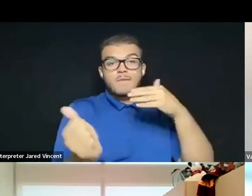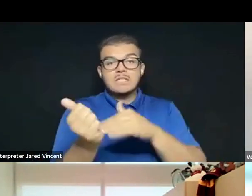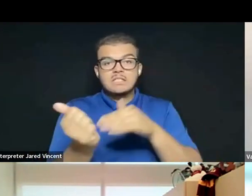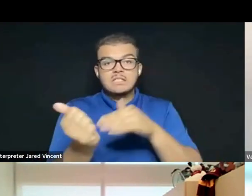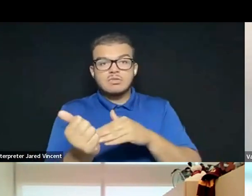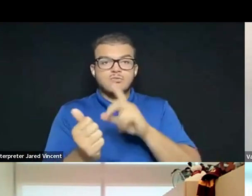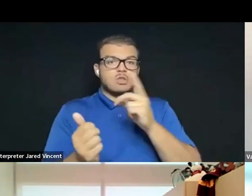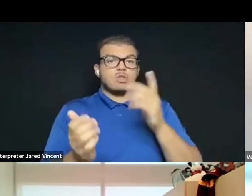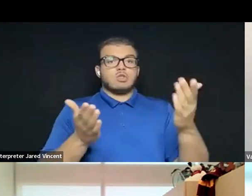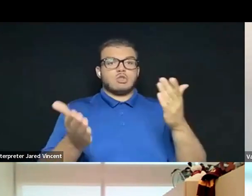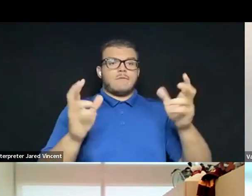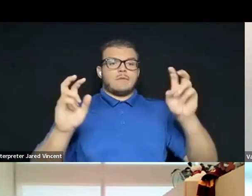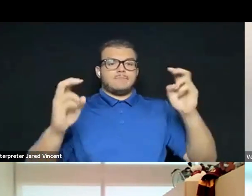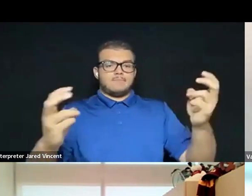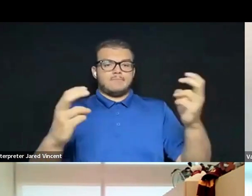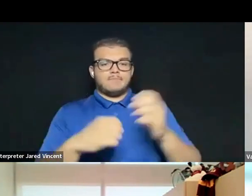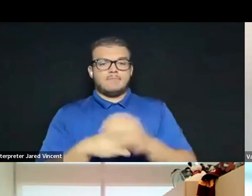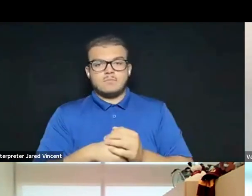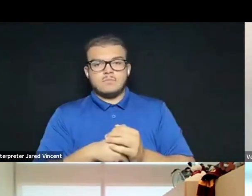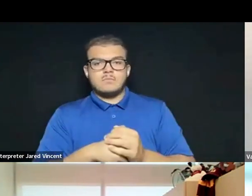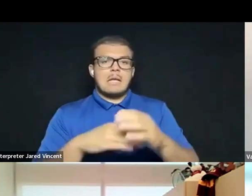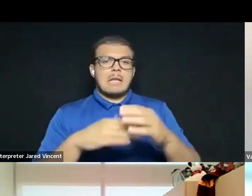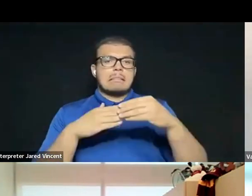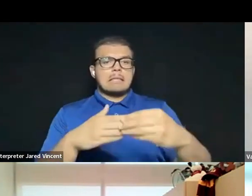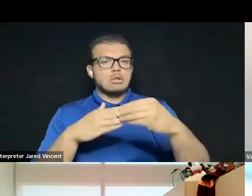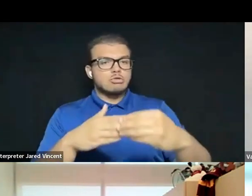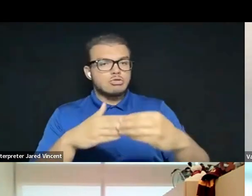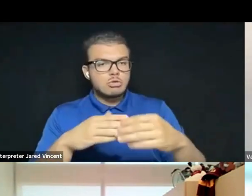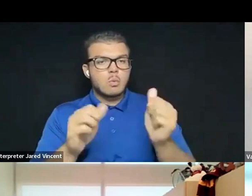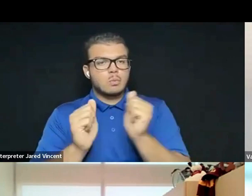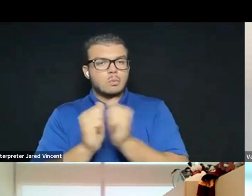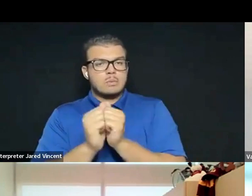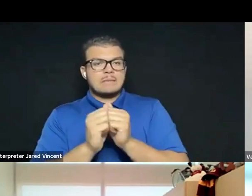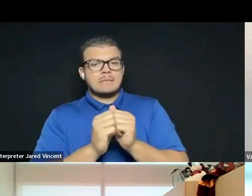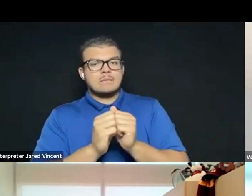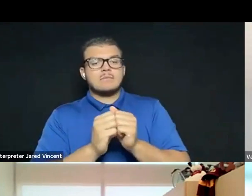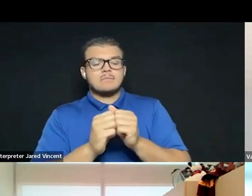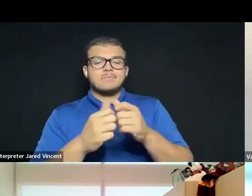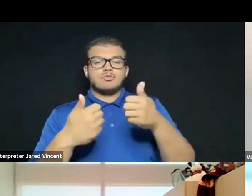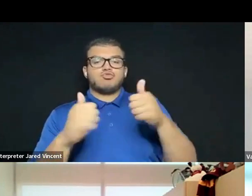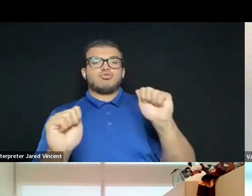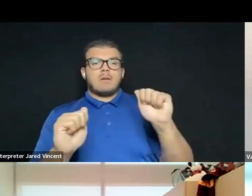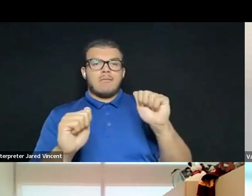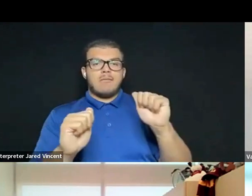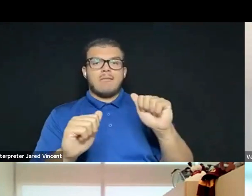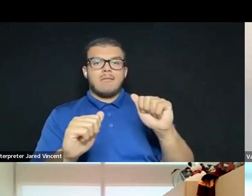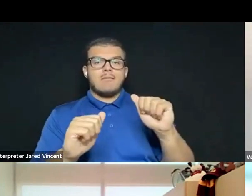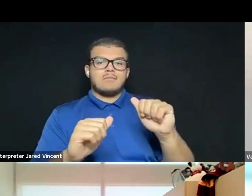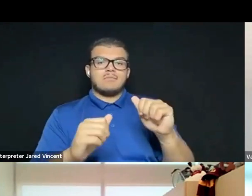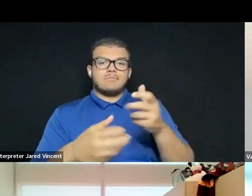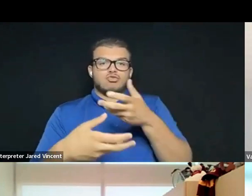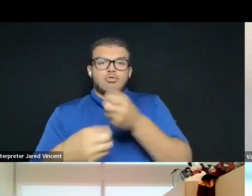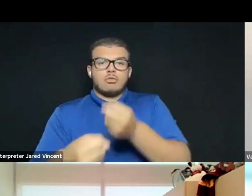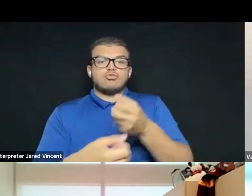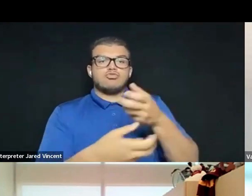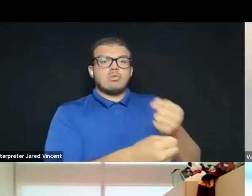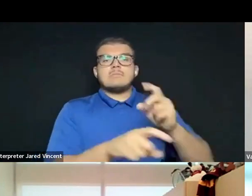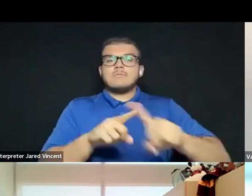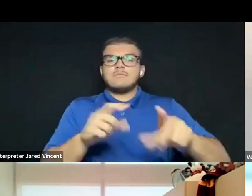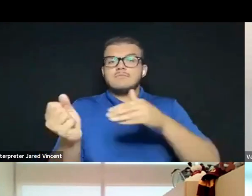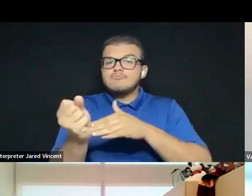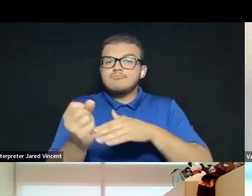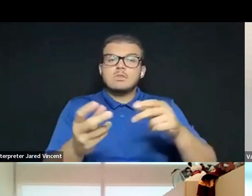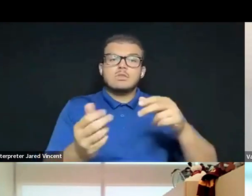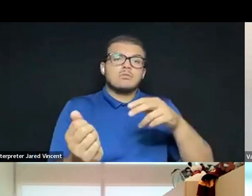serve as leaders with the trial to help engender the trust of physicians and nurses